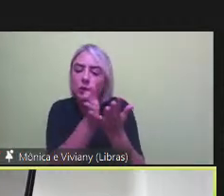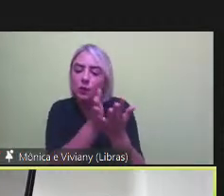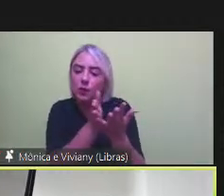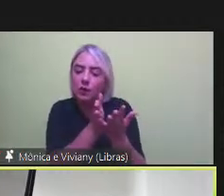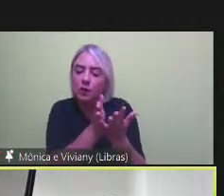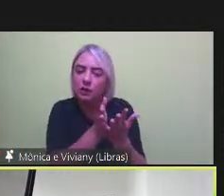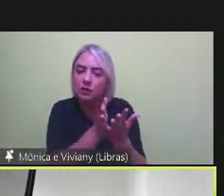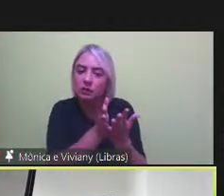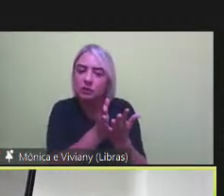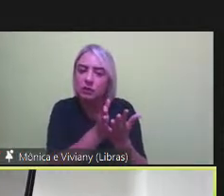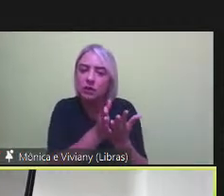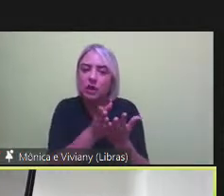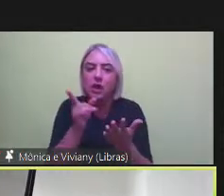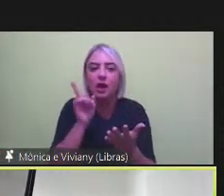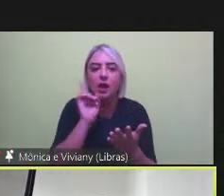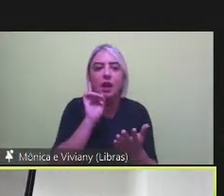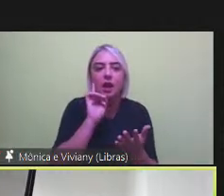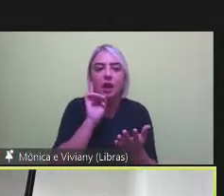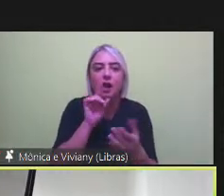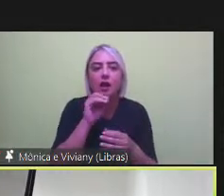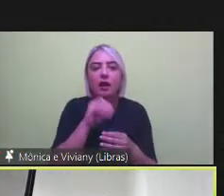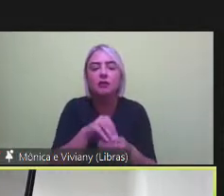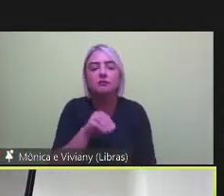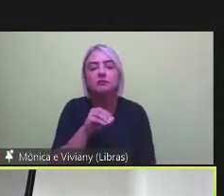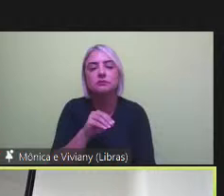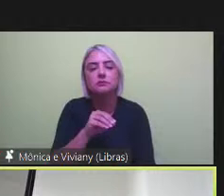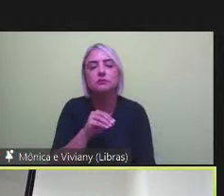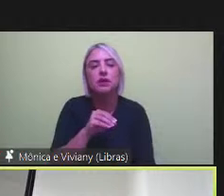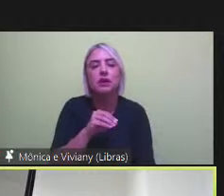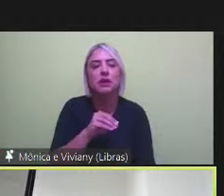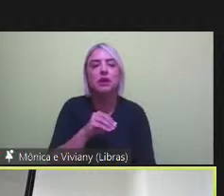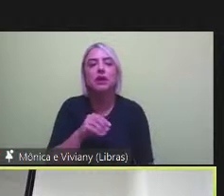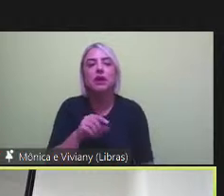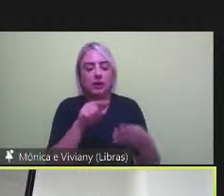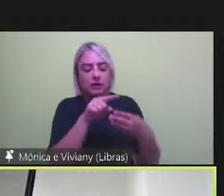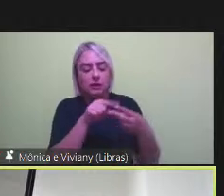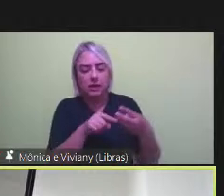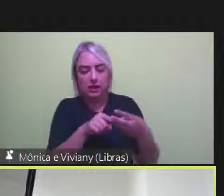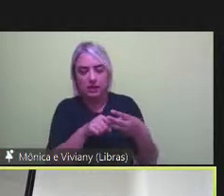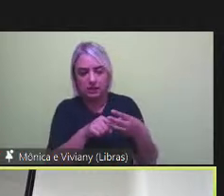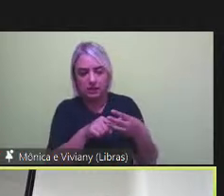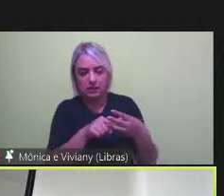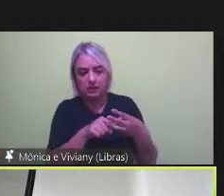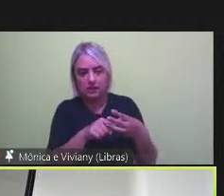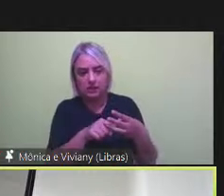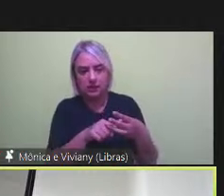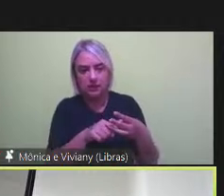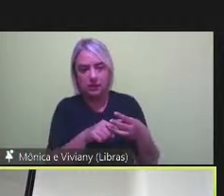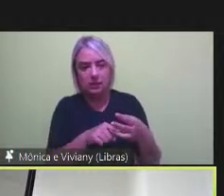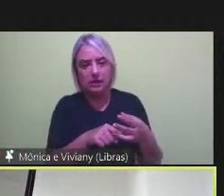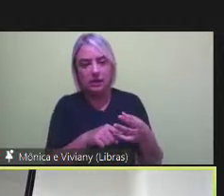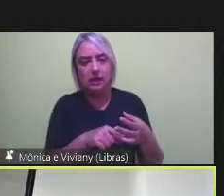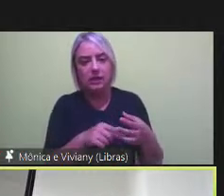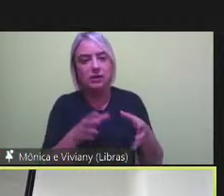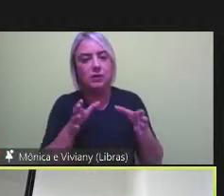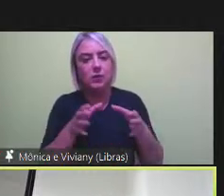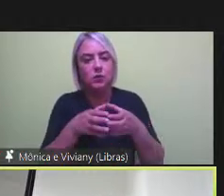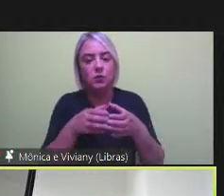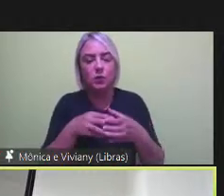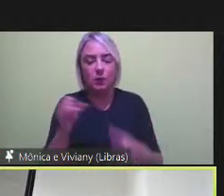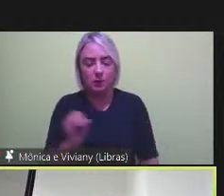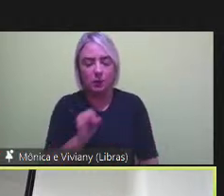mentioned here and the previous slide, 3 of them are